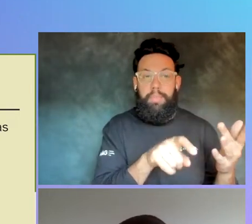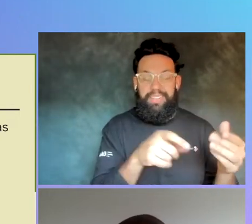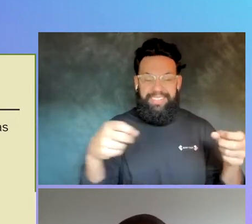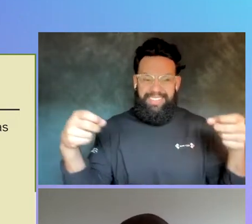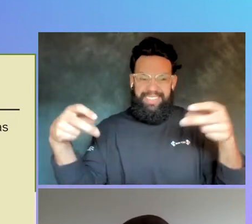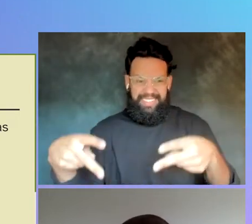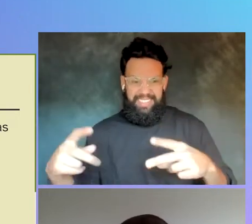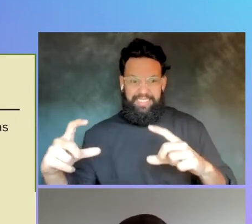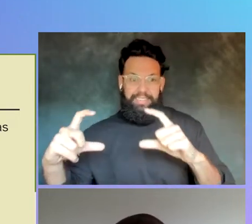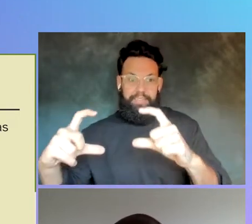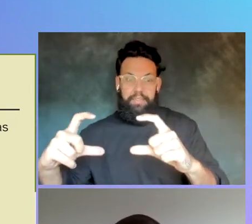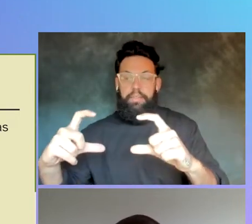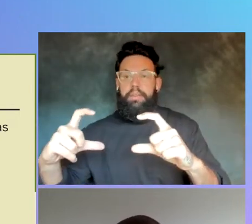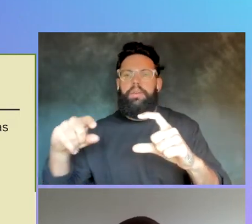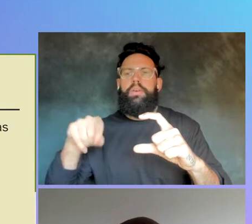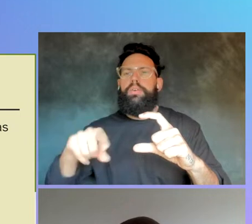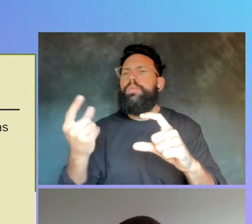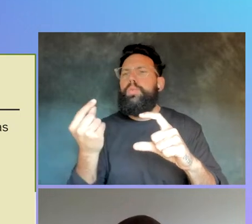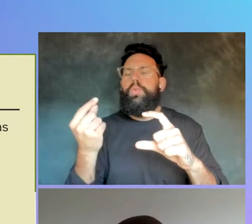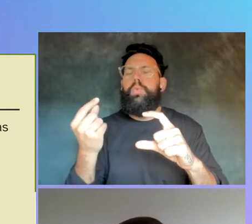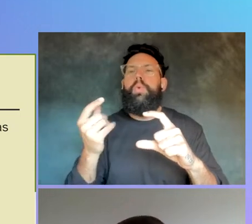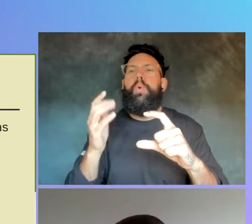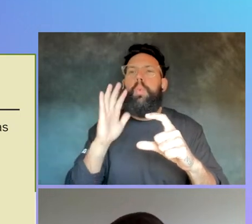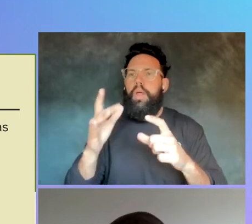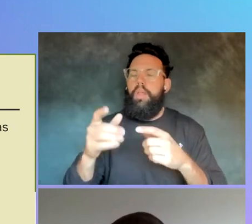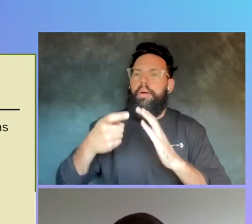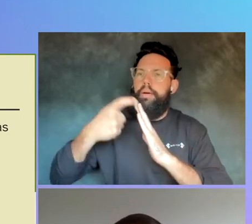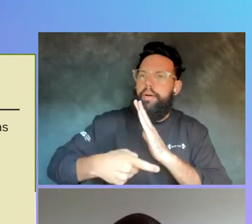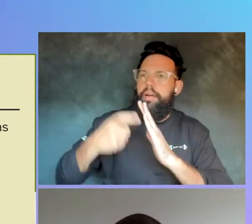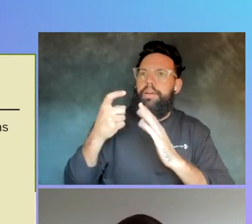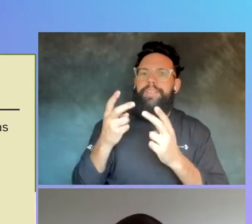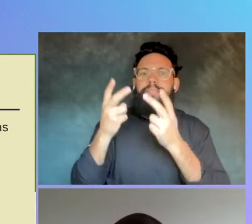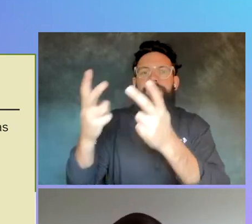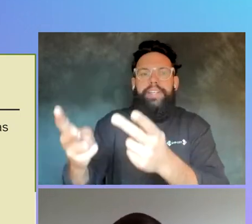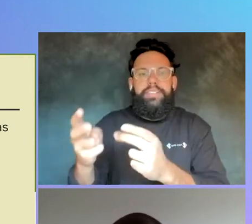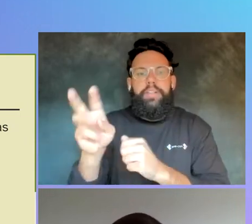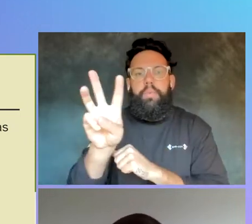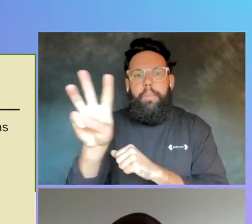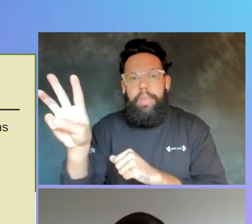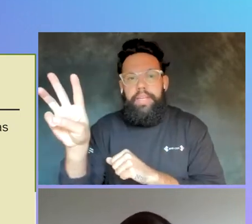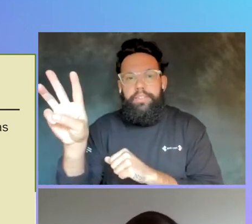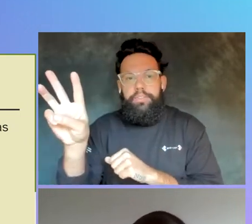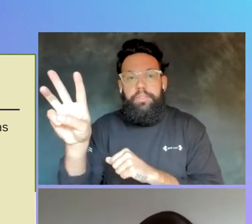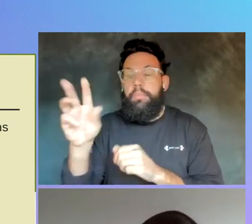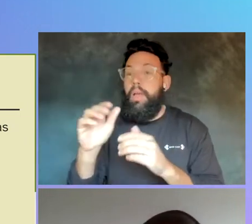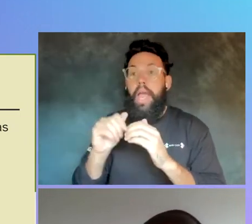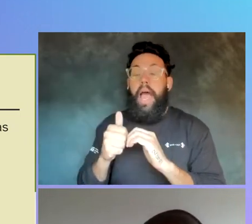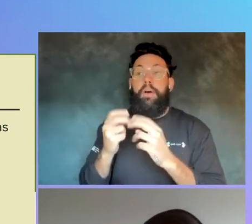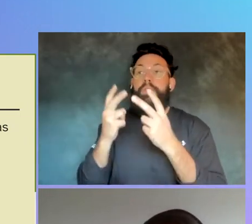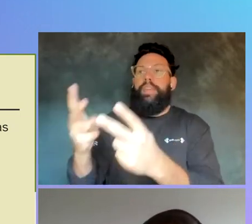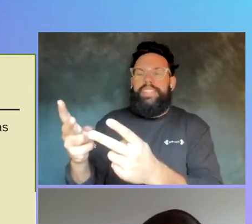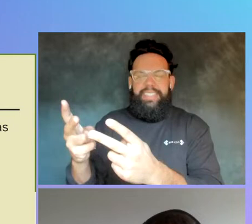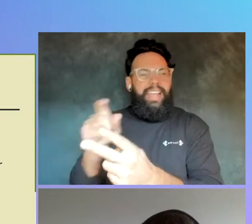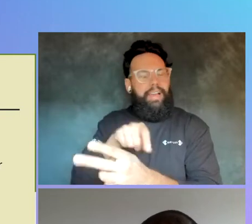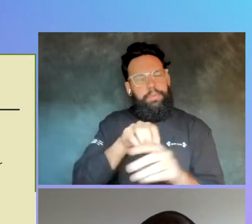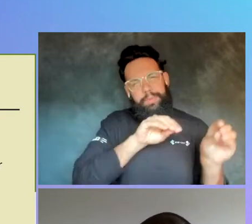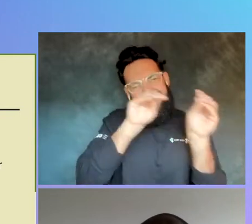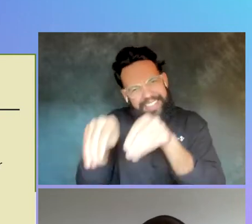In our case, with the component testing, it's triggered after having the component rendered.